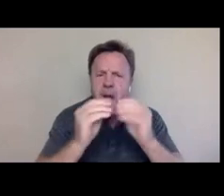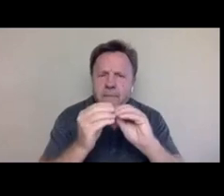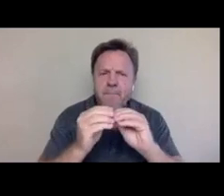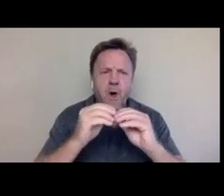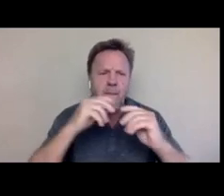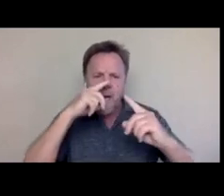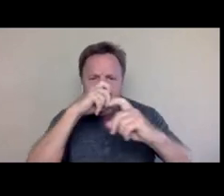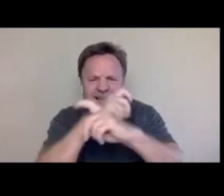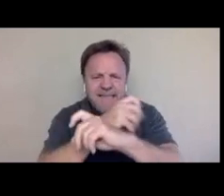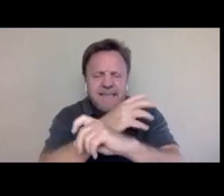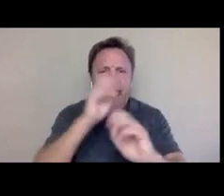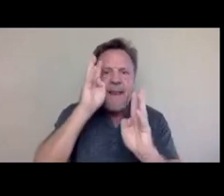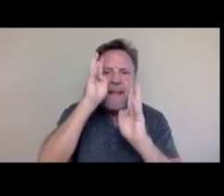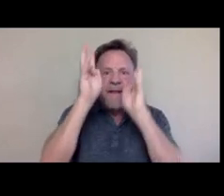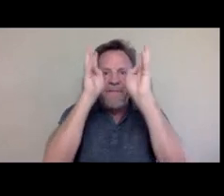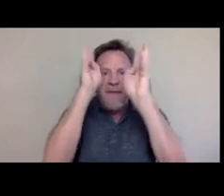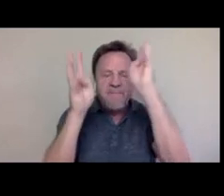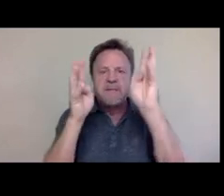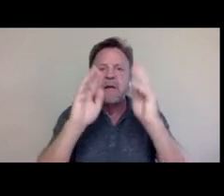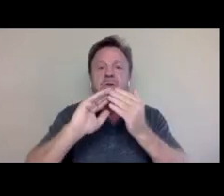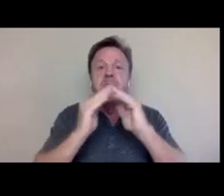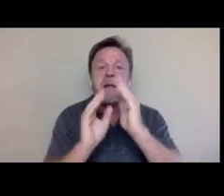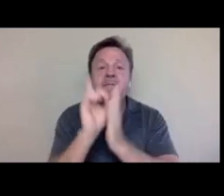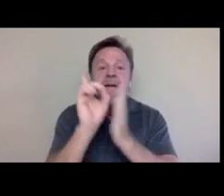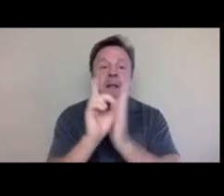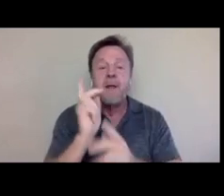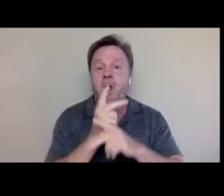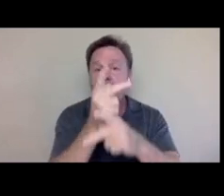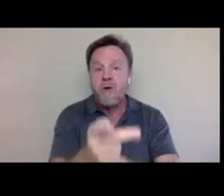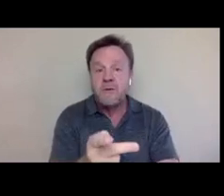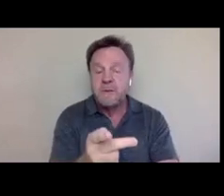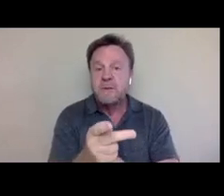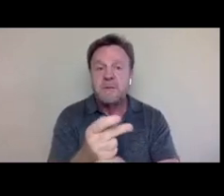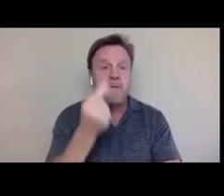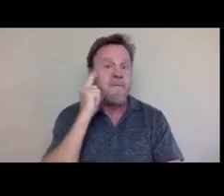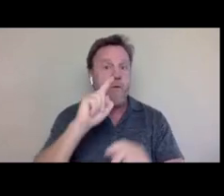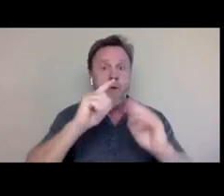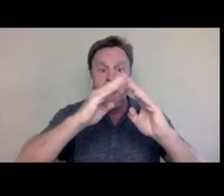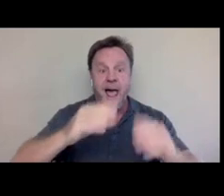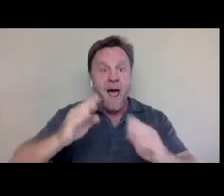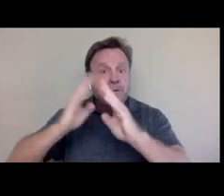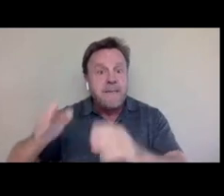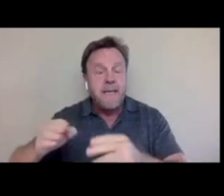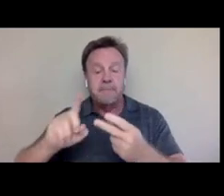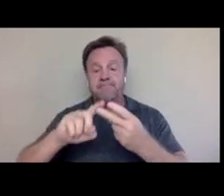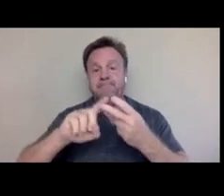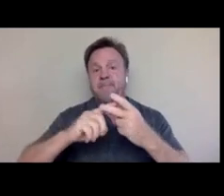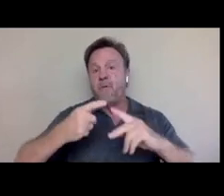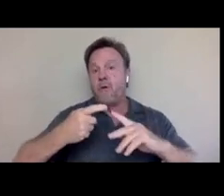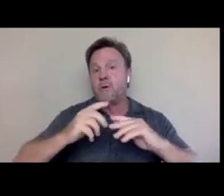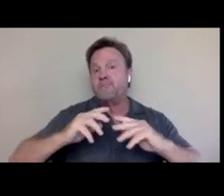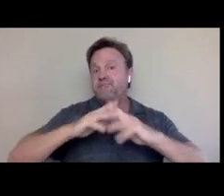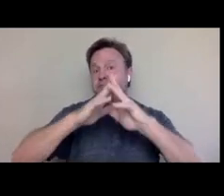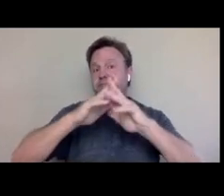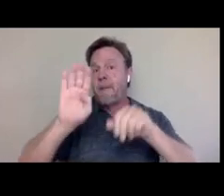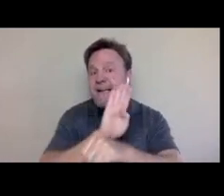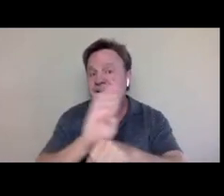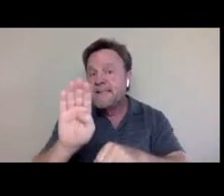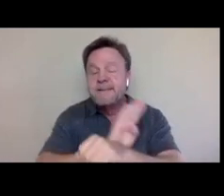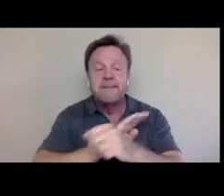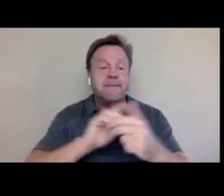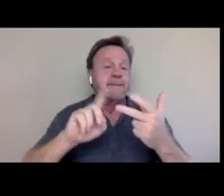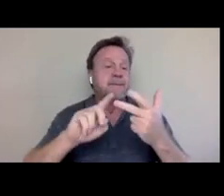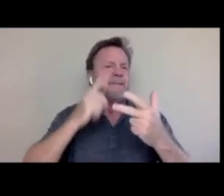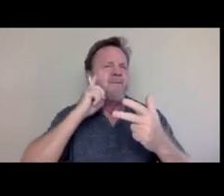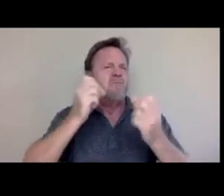and innovativeness of community development loans. That could be for housing, that could be for starting businesses. It could be for a